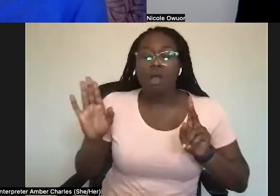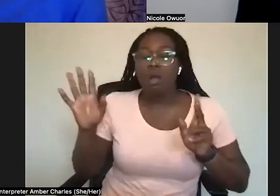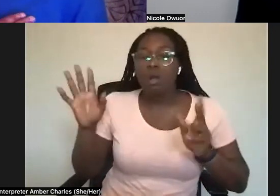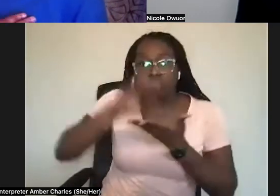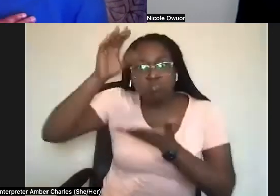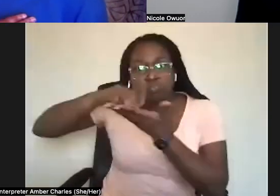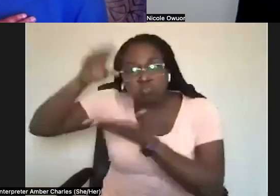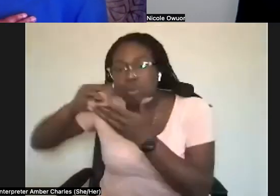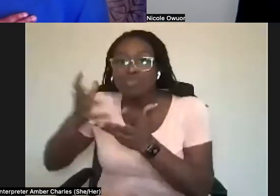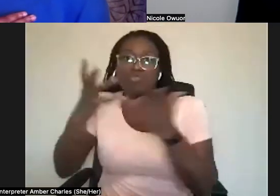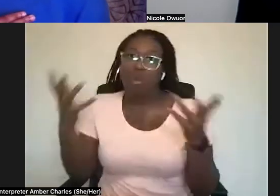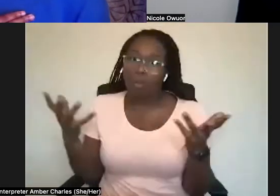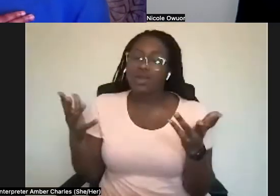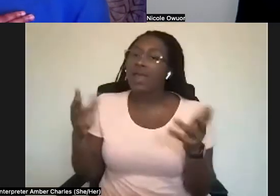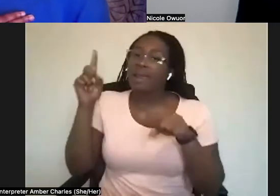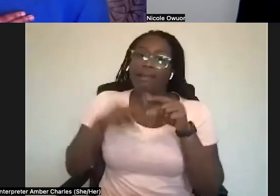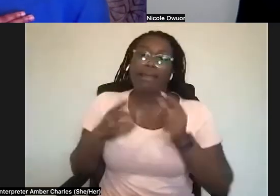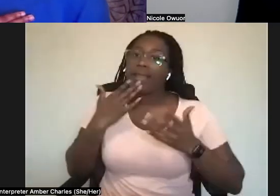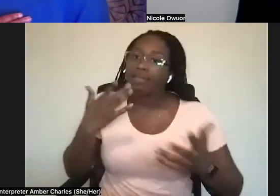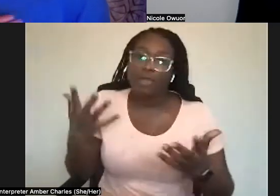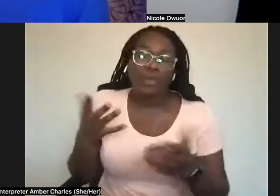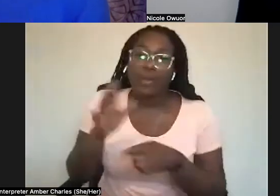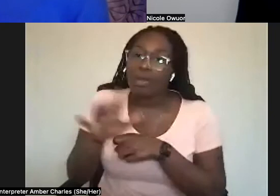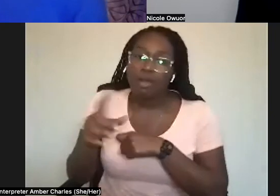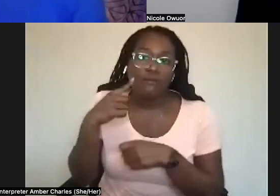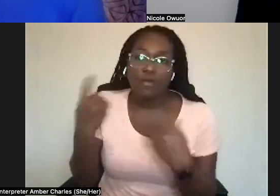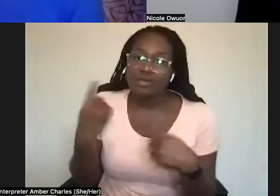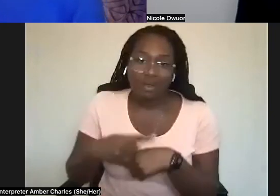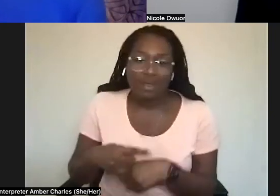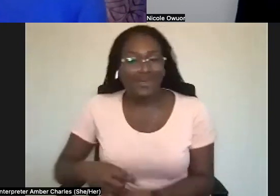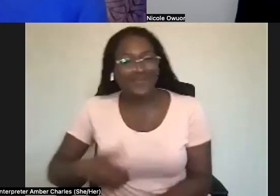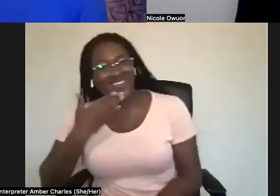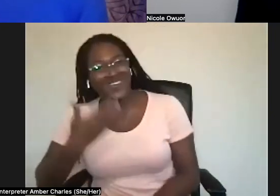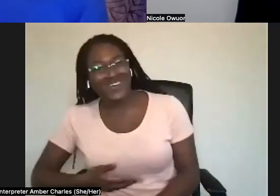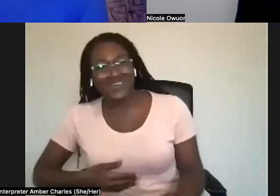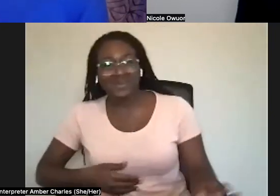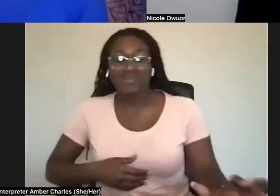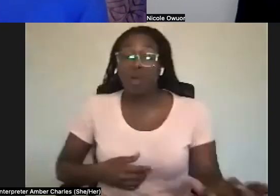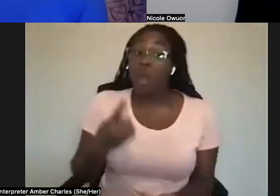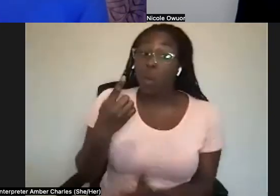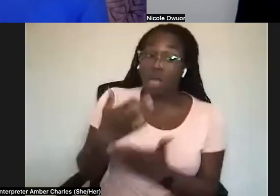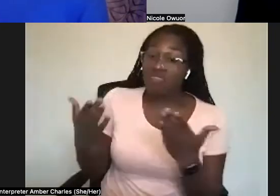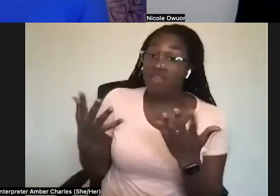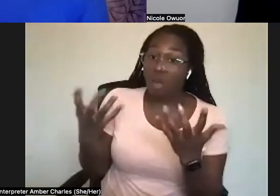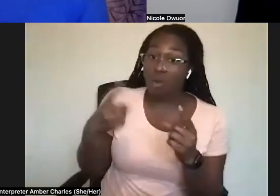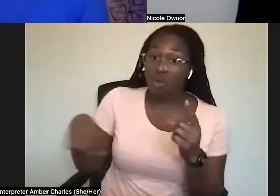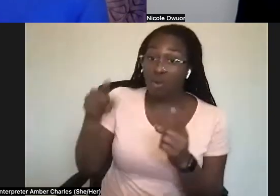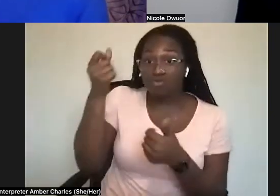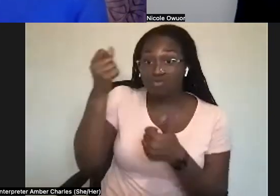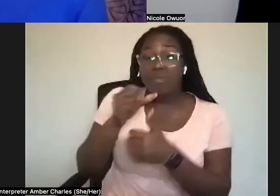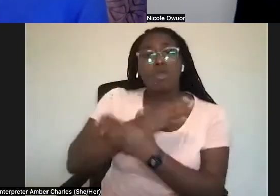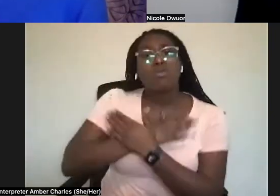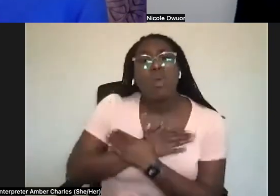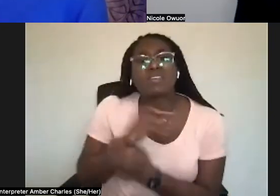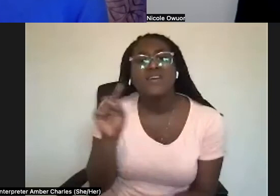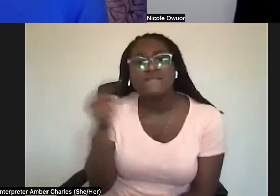And I cannot thank you enough for sharing what you did today. One of the things I want everybody to remember is rest first. That